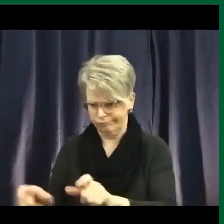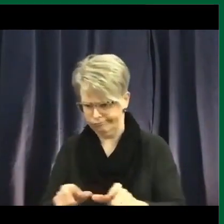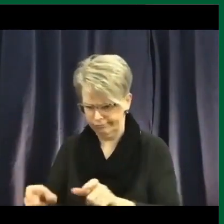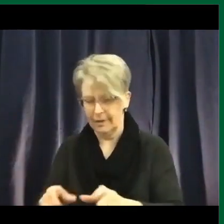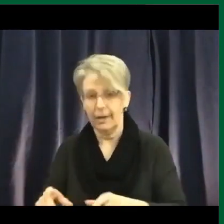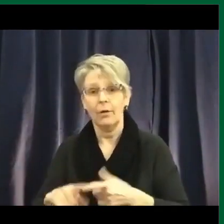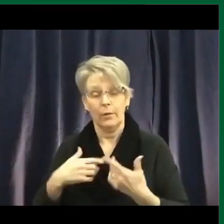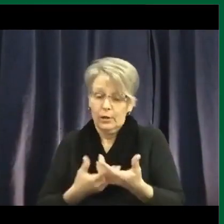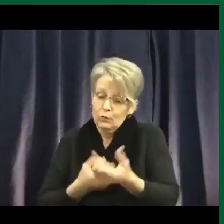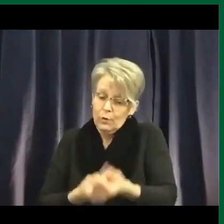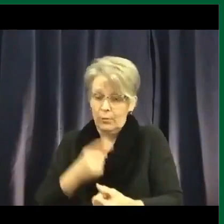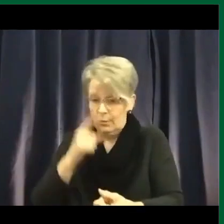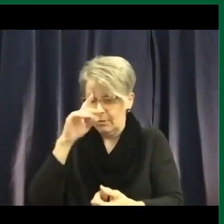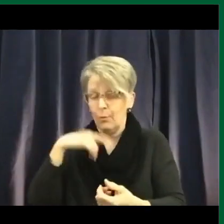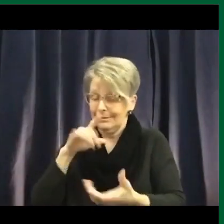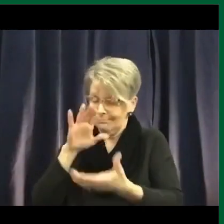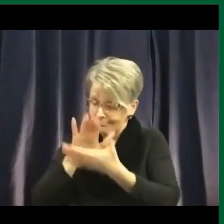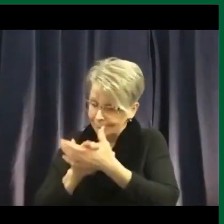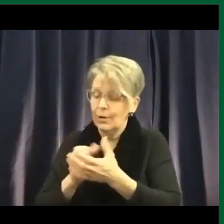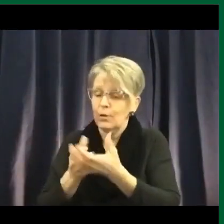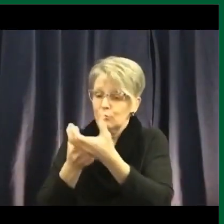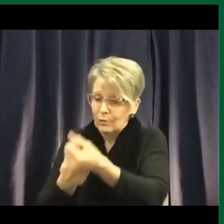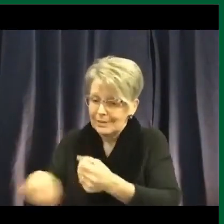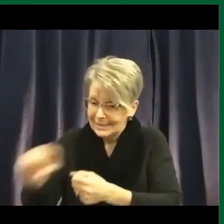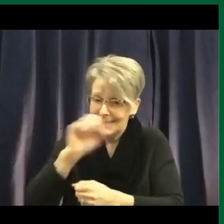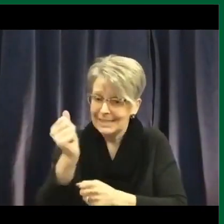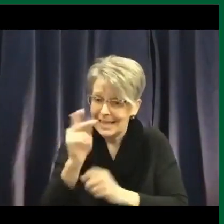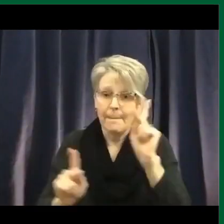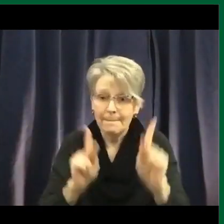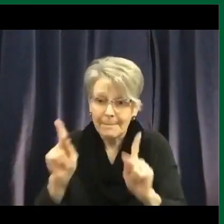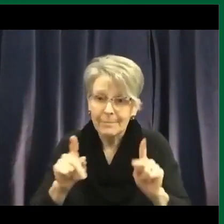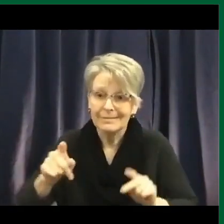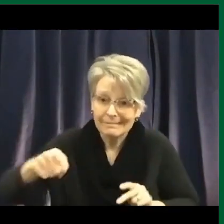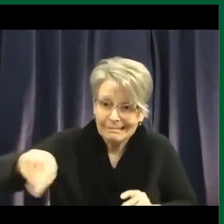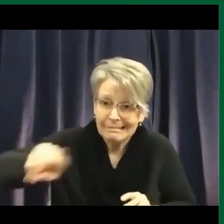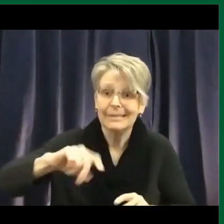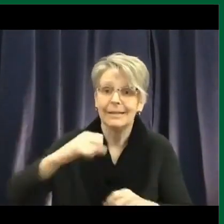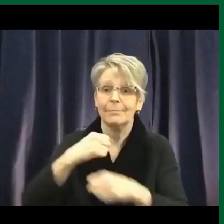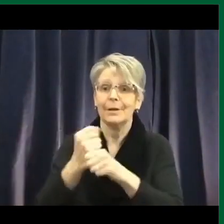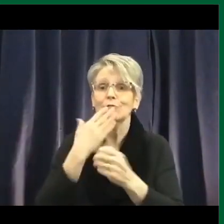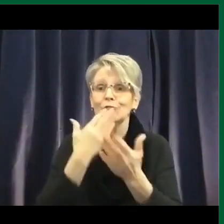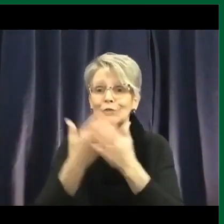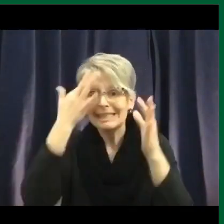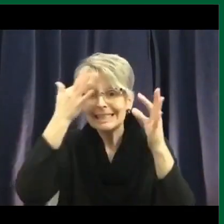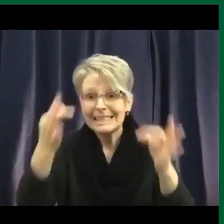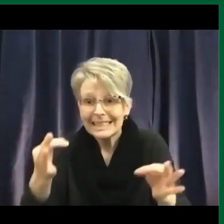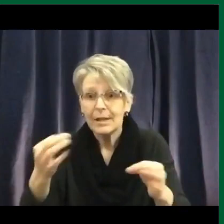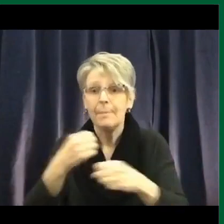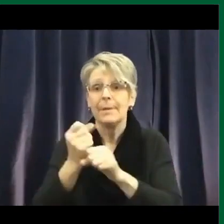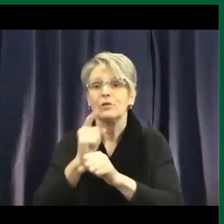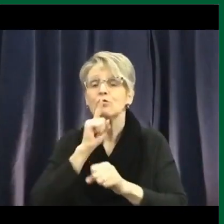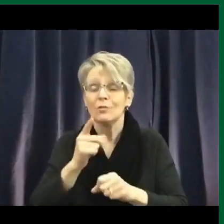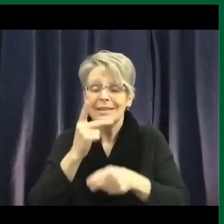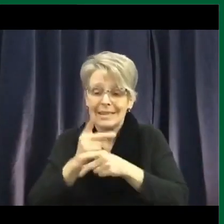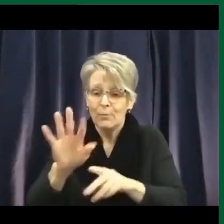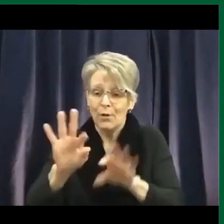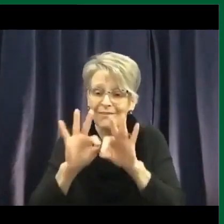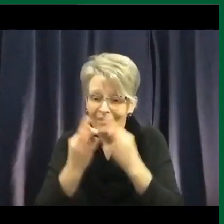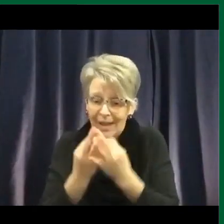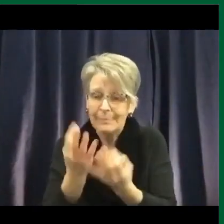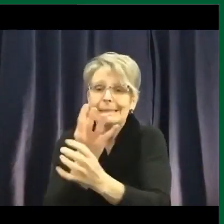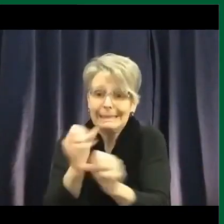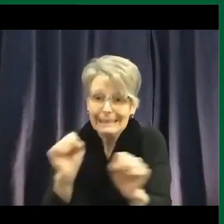and our faith in the Saskatchewan people that they will make the very best decisions in behalf of the health and welfare of their family in the days, weeks,